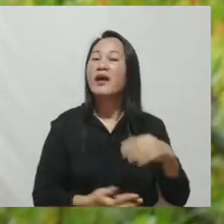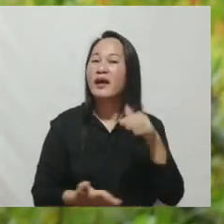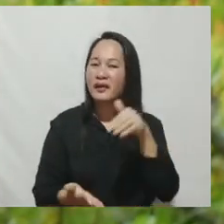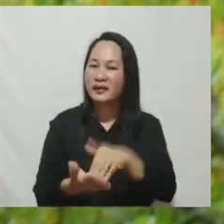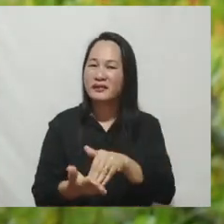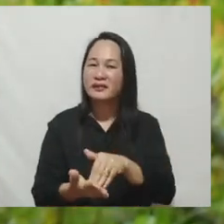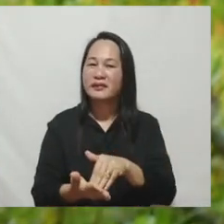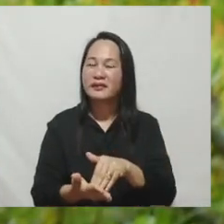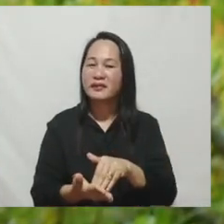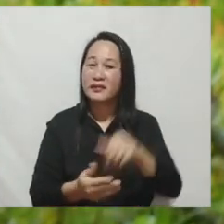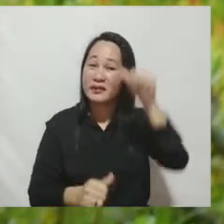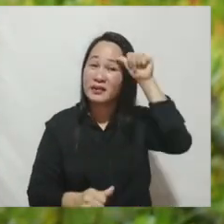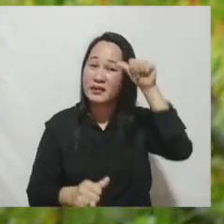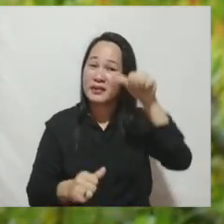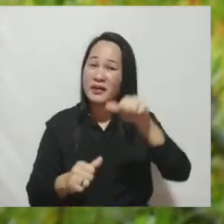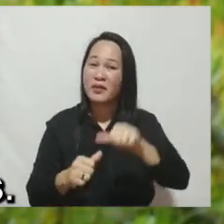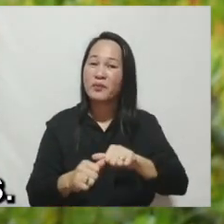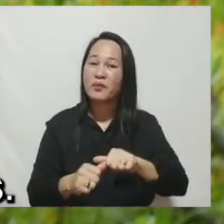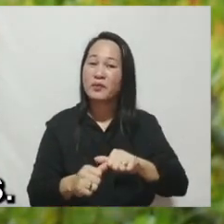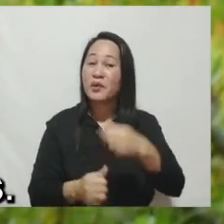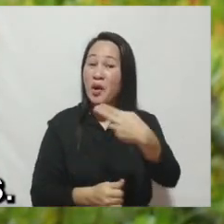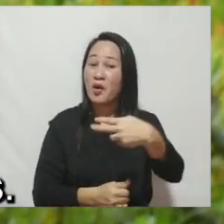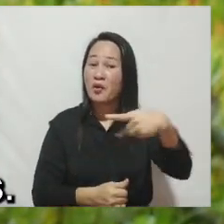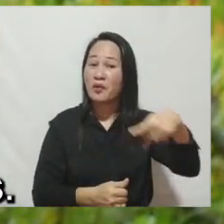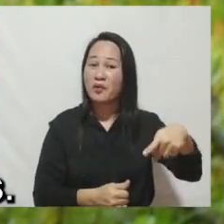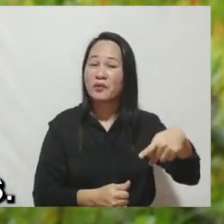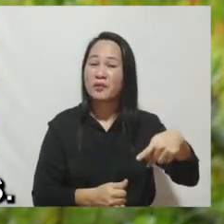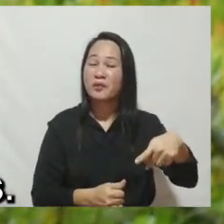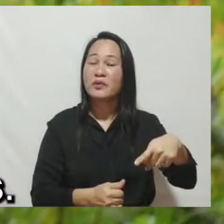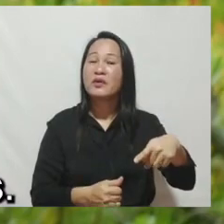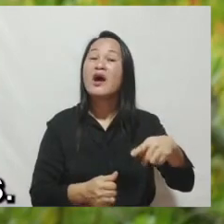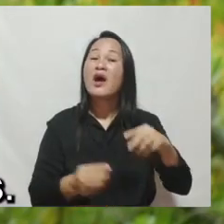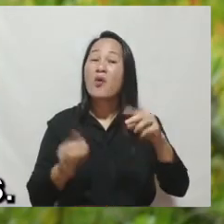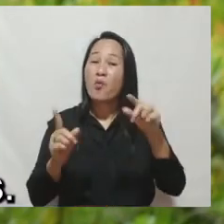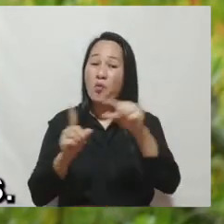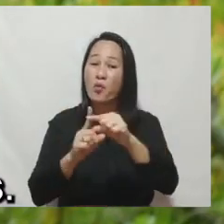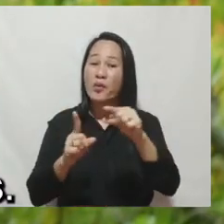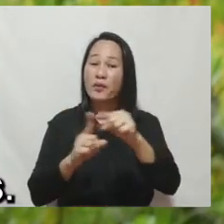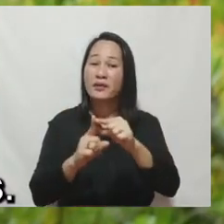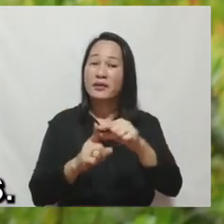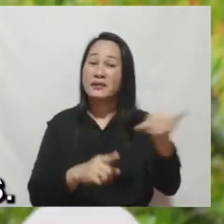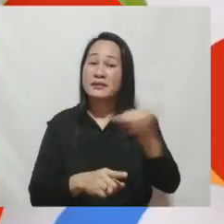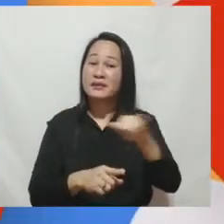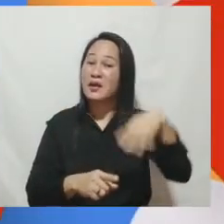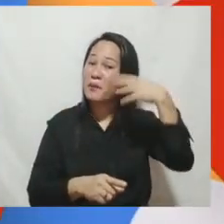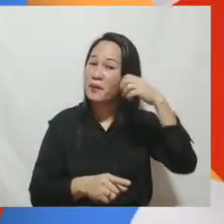to words that have the same sound, but they have different spelling and meanings.